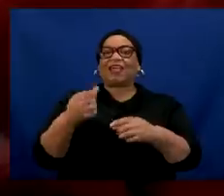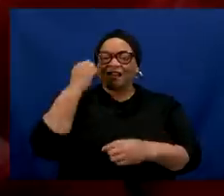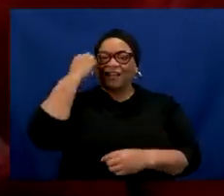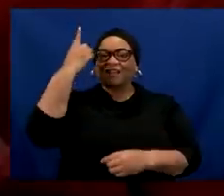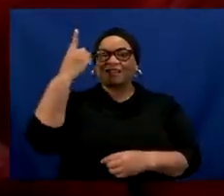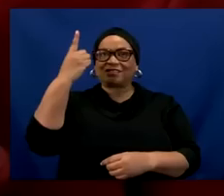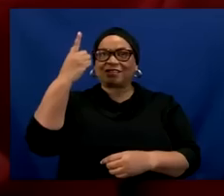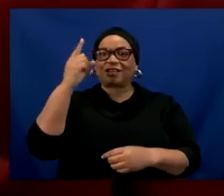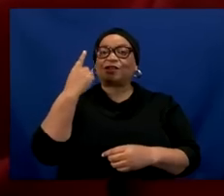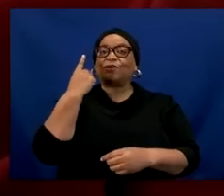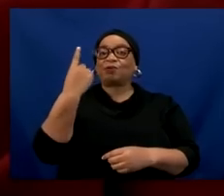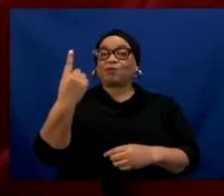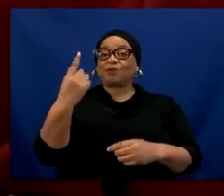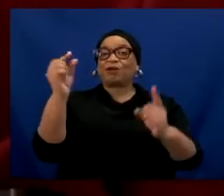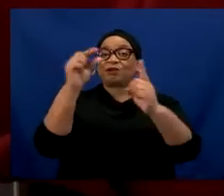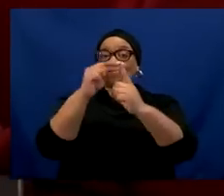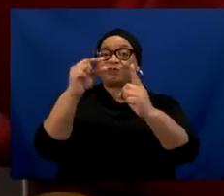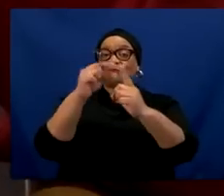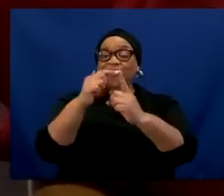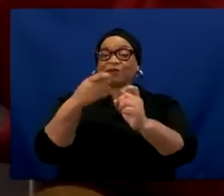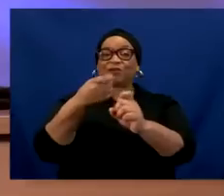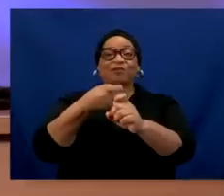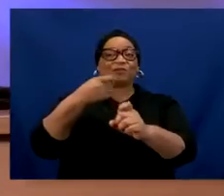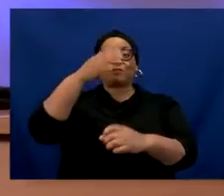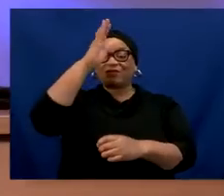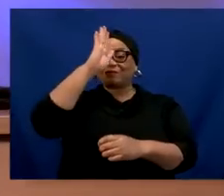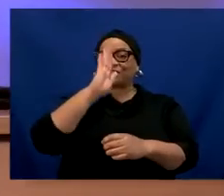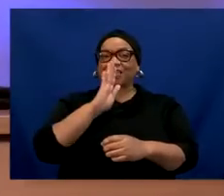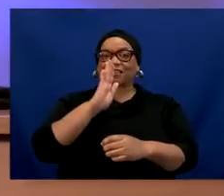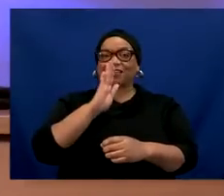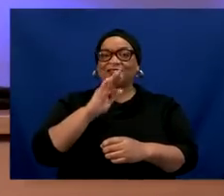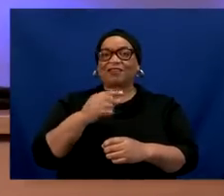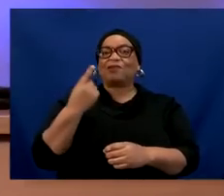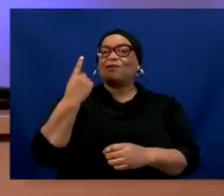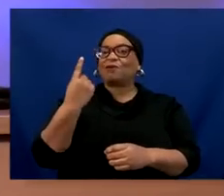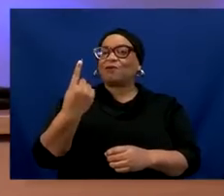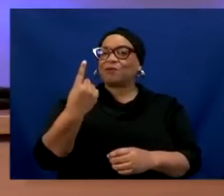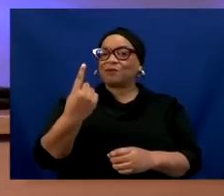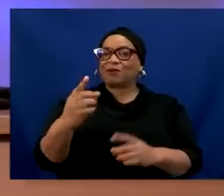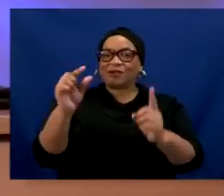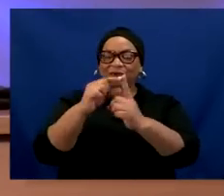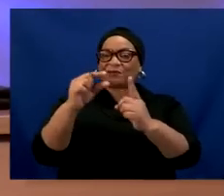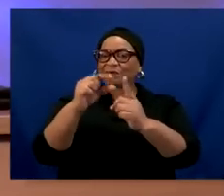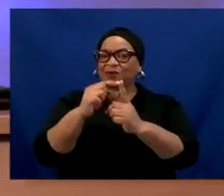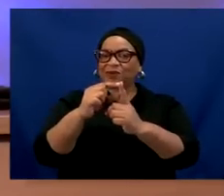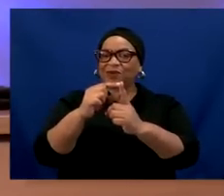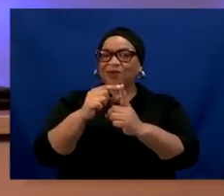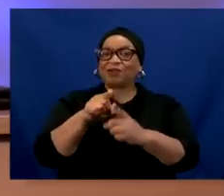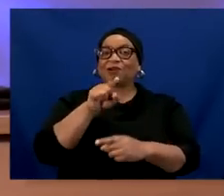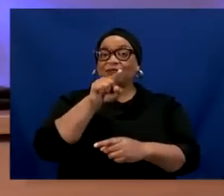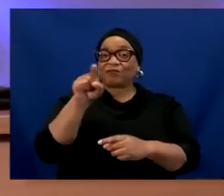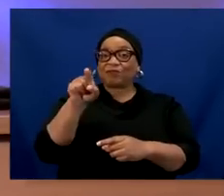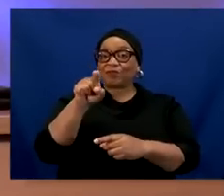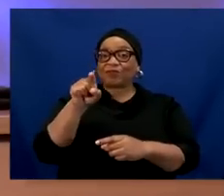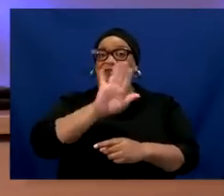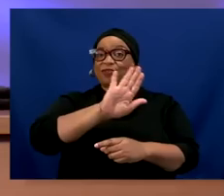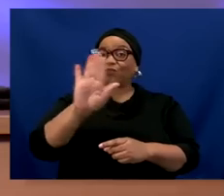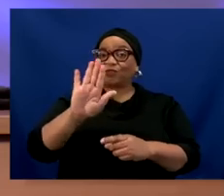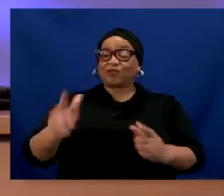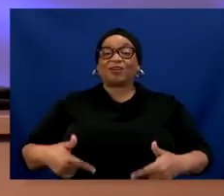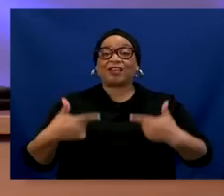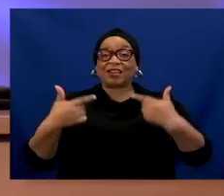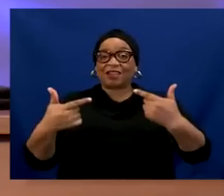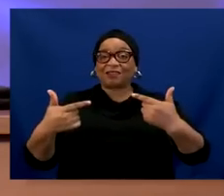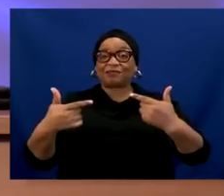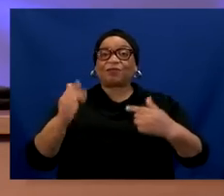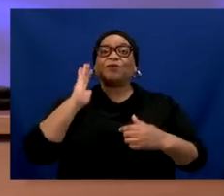One word from the Lord. Because if God speaks one word over your life, it will change the trajectory of your life.